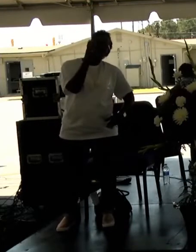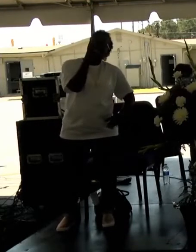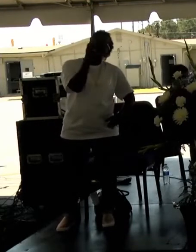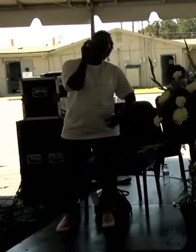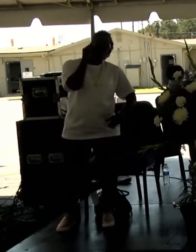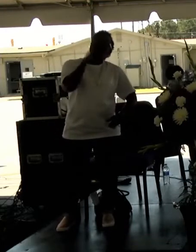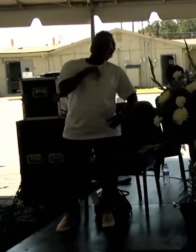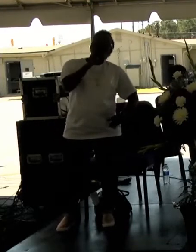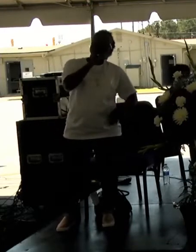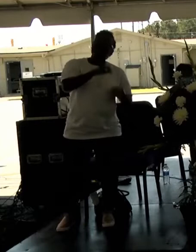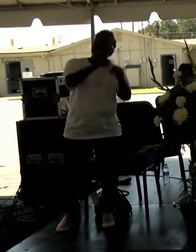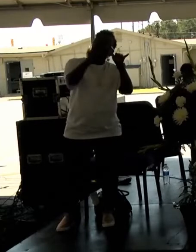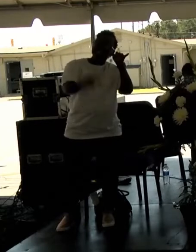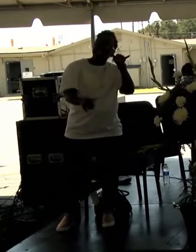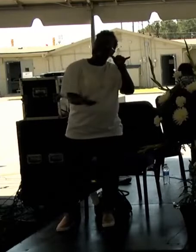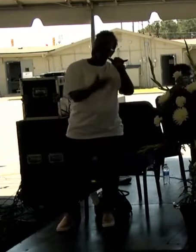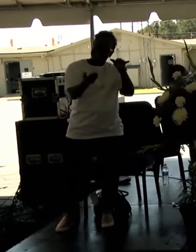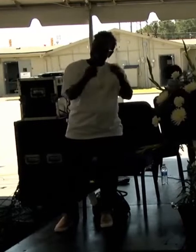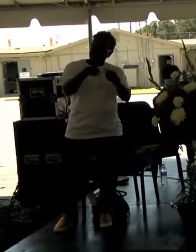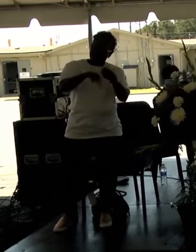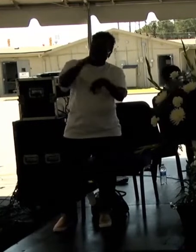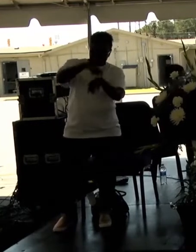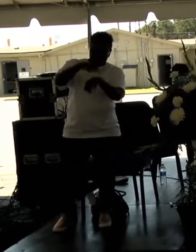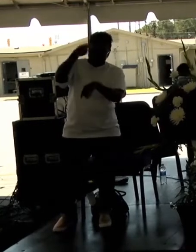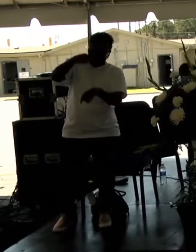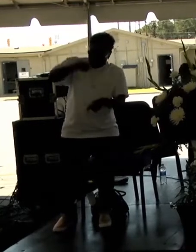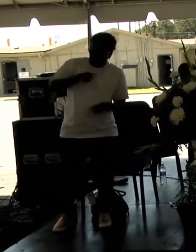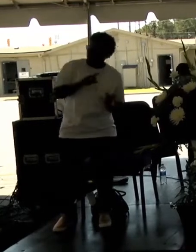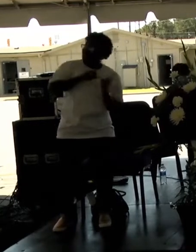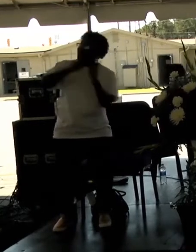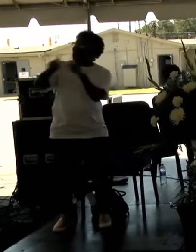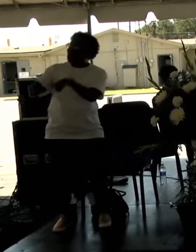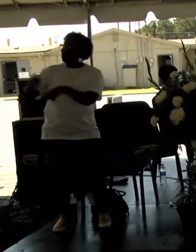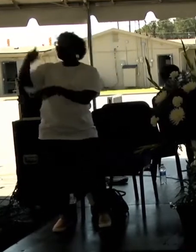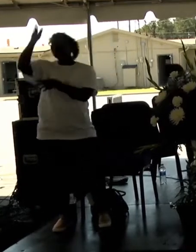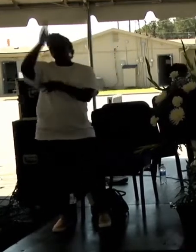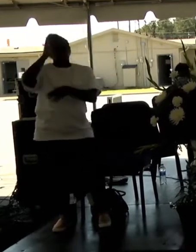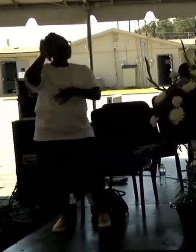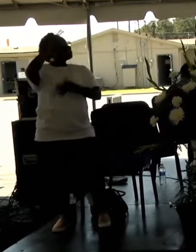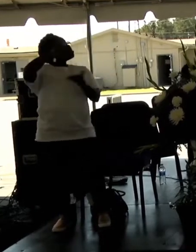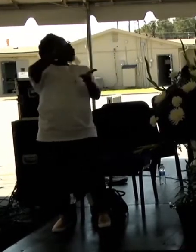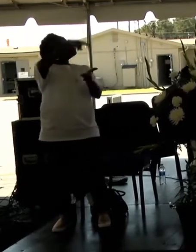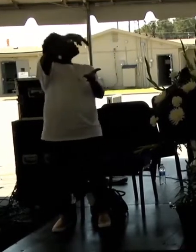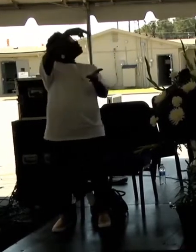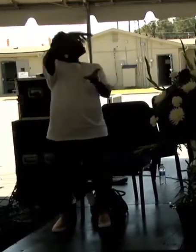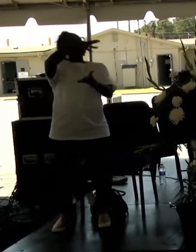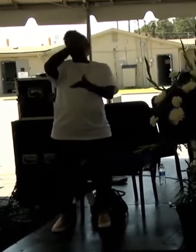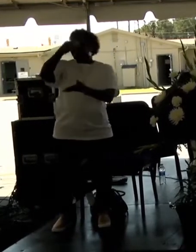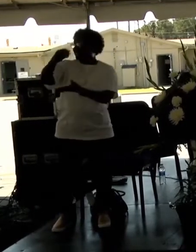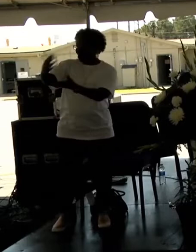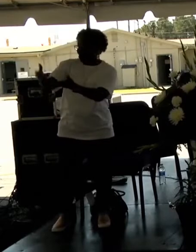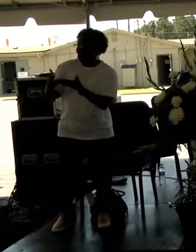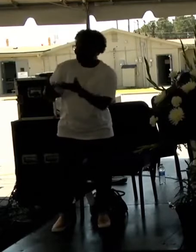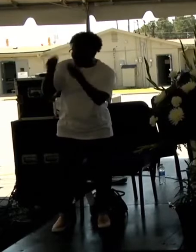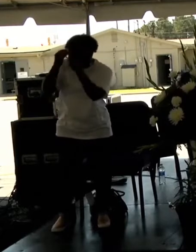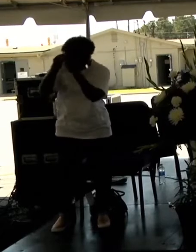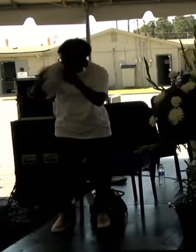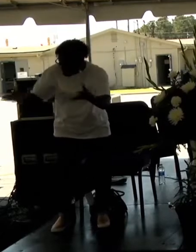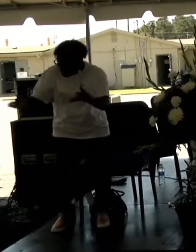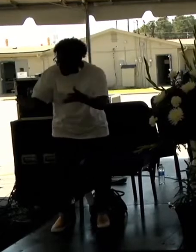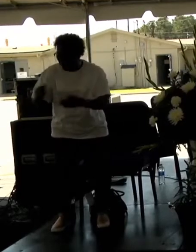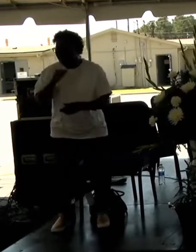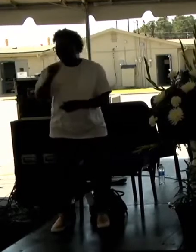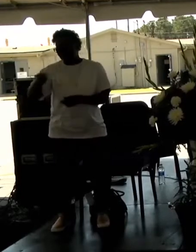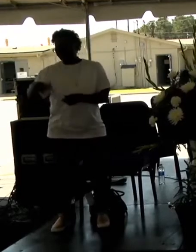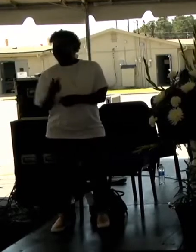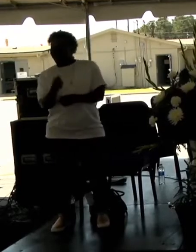staying around here, that when it's time for me to be able to go, God's going to raise me up. And can I tell you something right now? He's just not going to